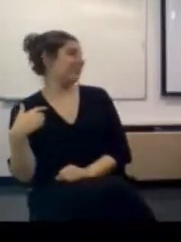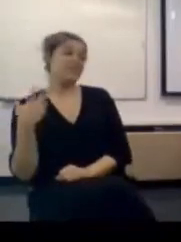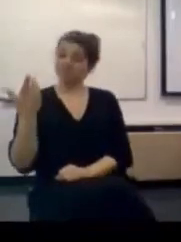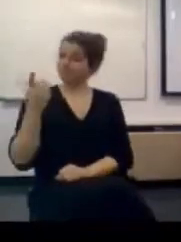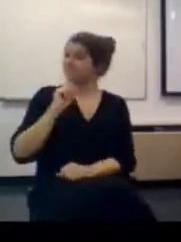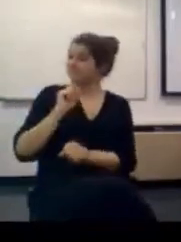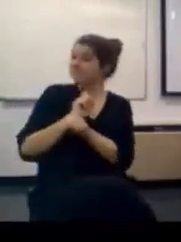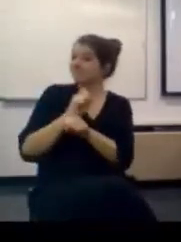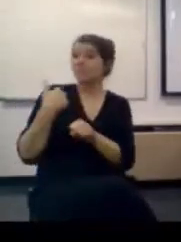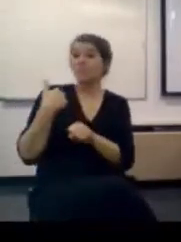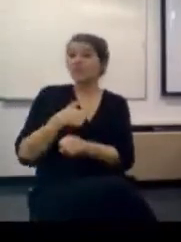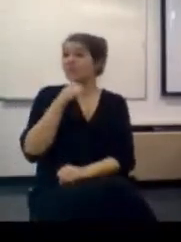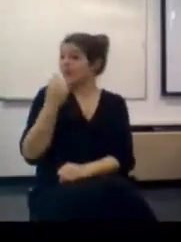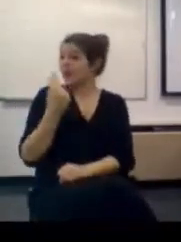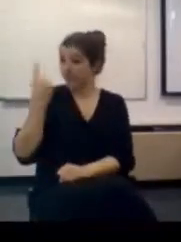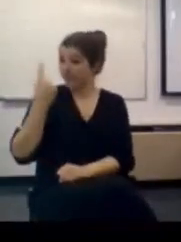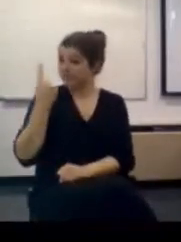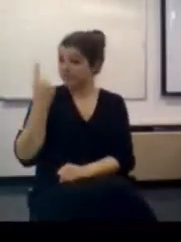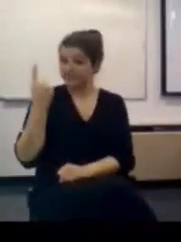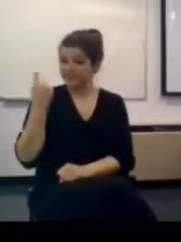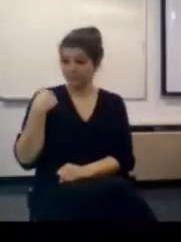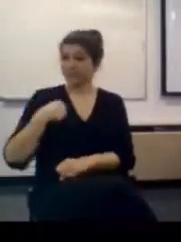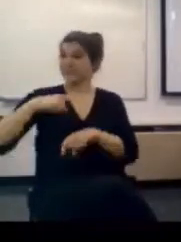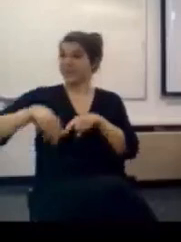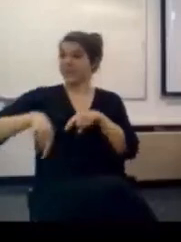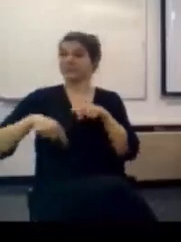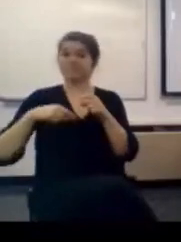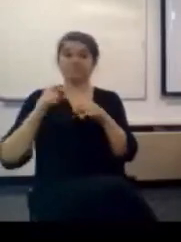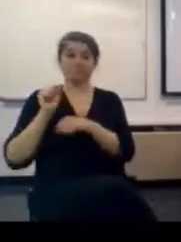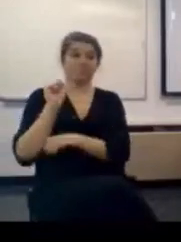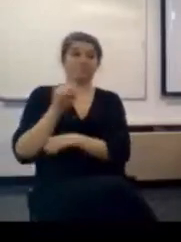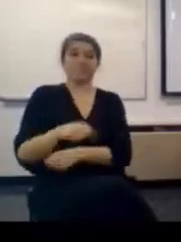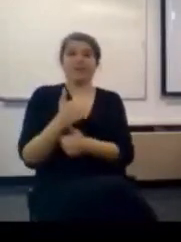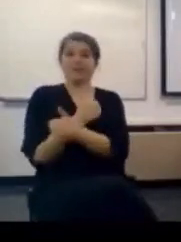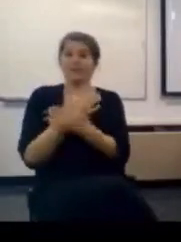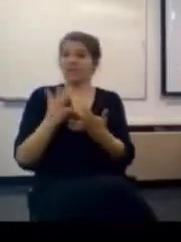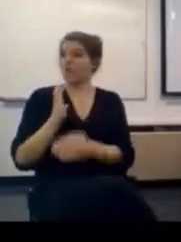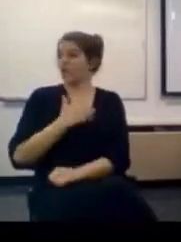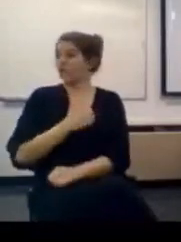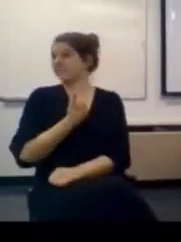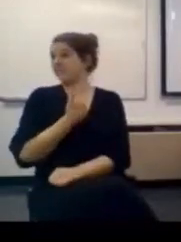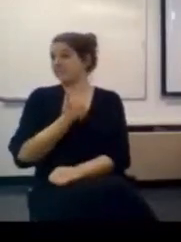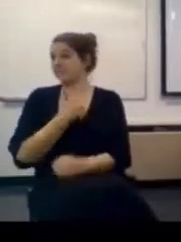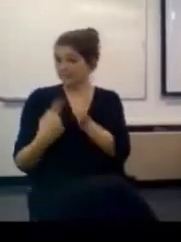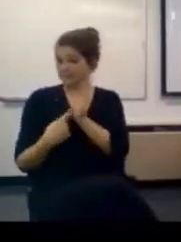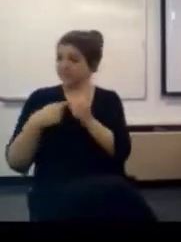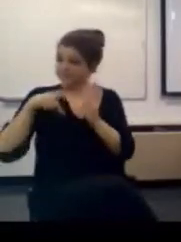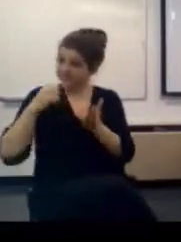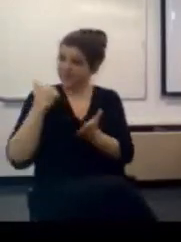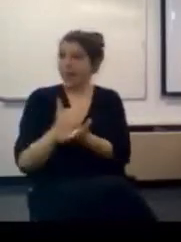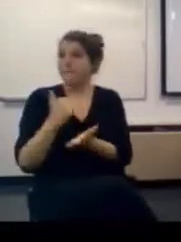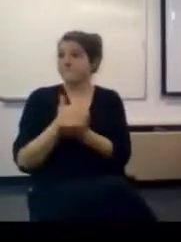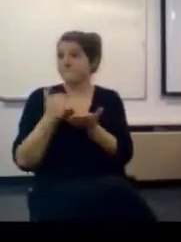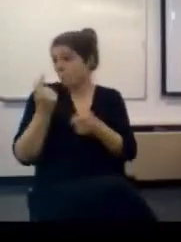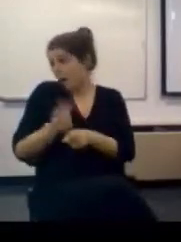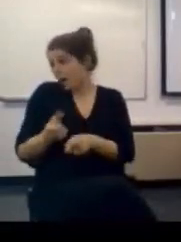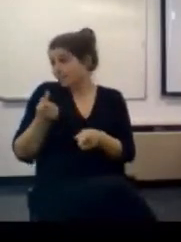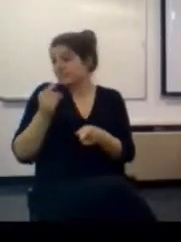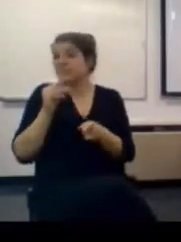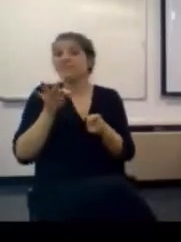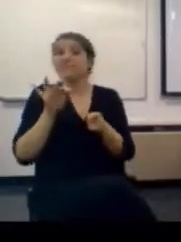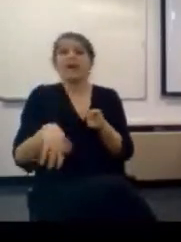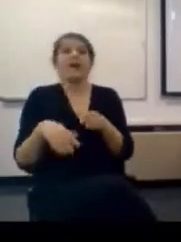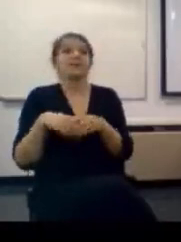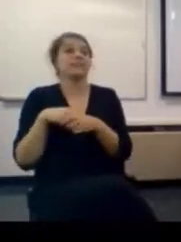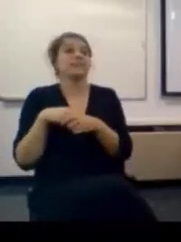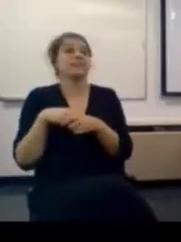bien. And the fact is that we're not always, we can't conquer everything on our own. Sometimes we need help. Everyone needs